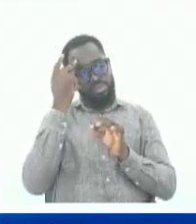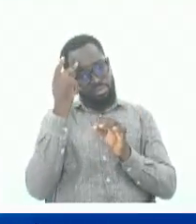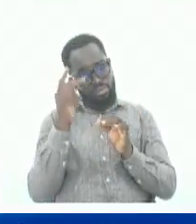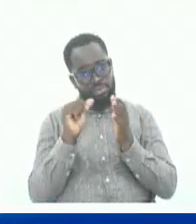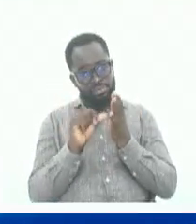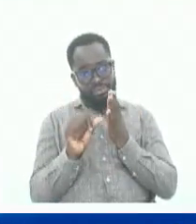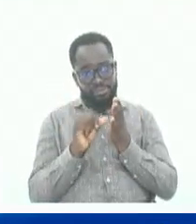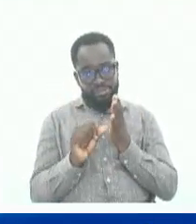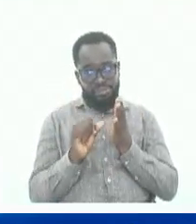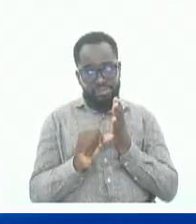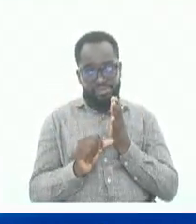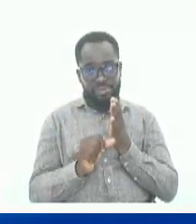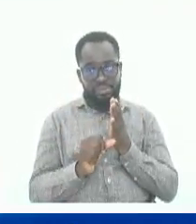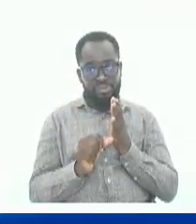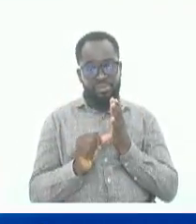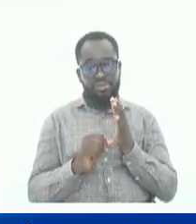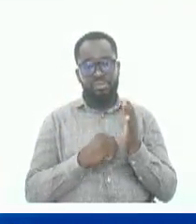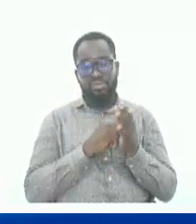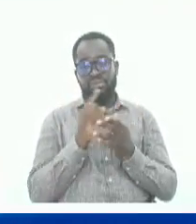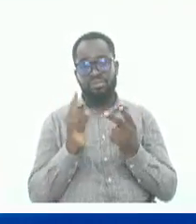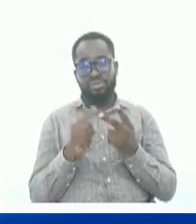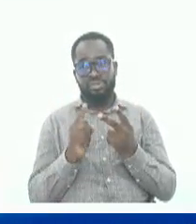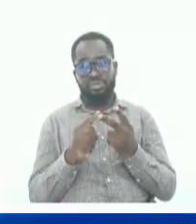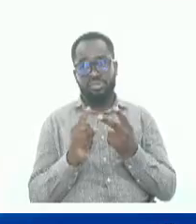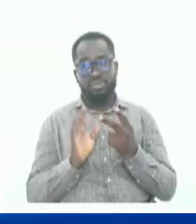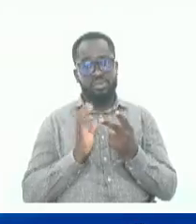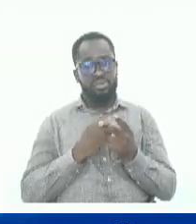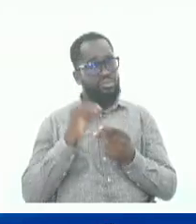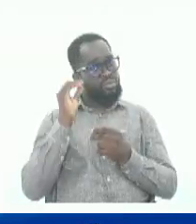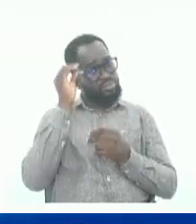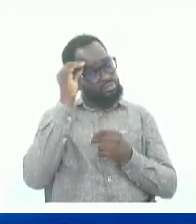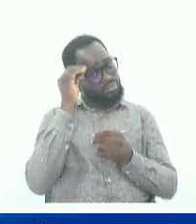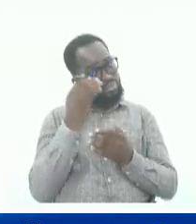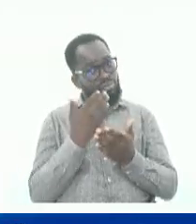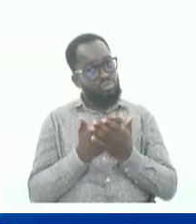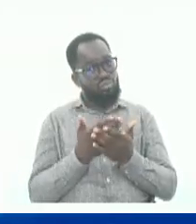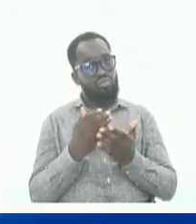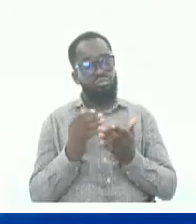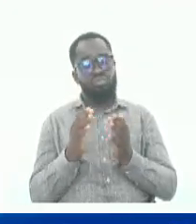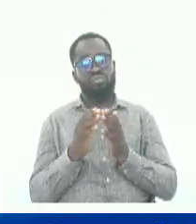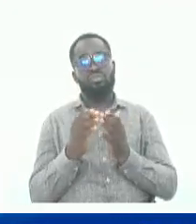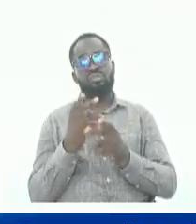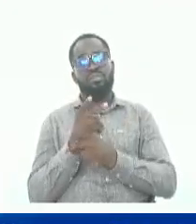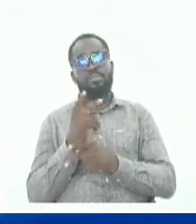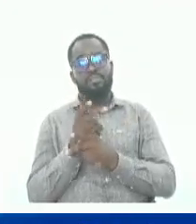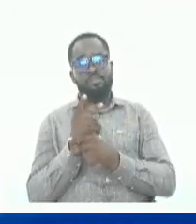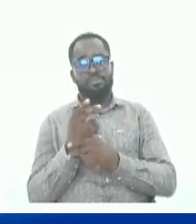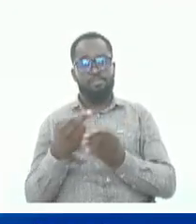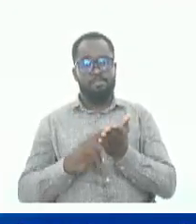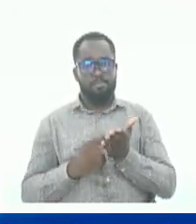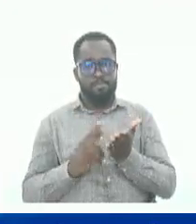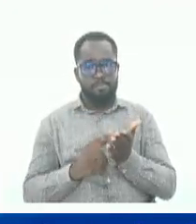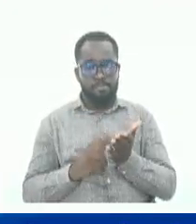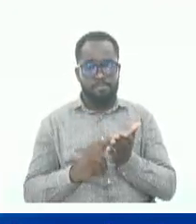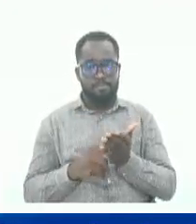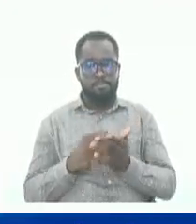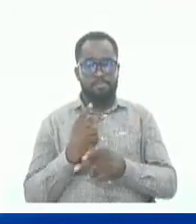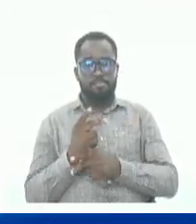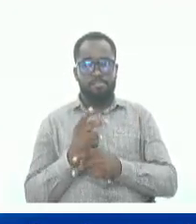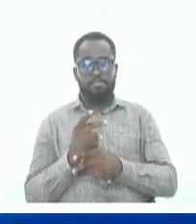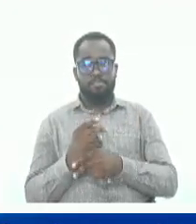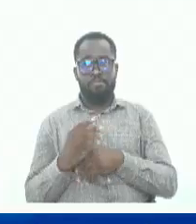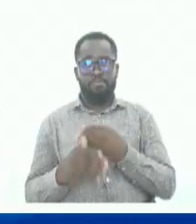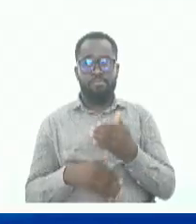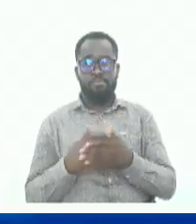audit. 2, in our opinion, proper books of accounts has been kept by the trust so far